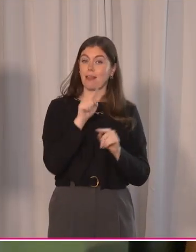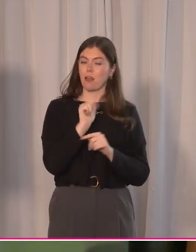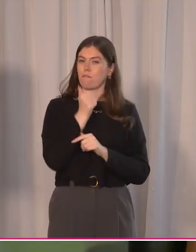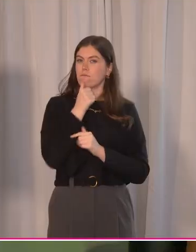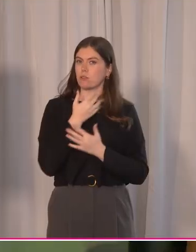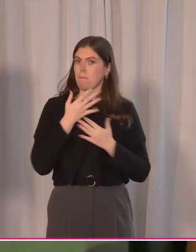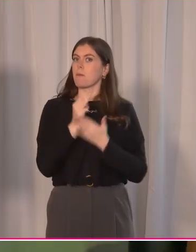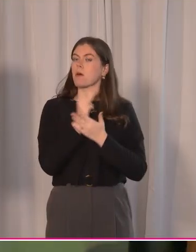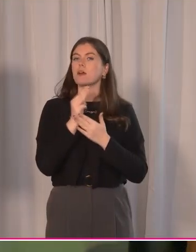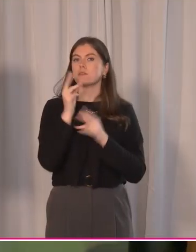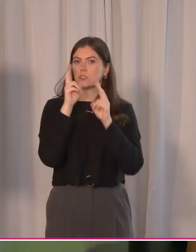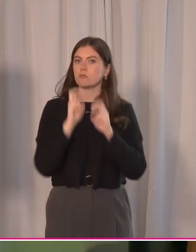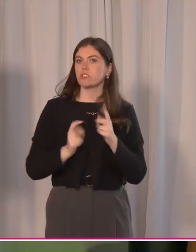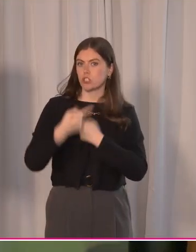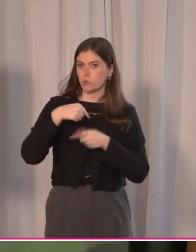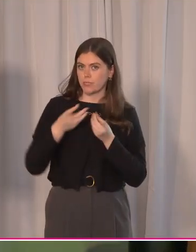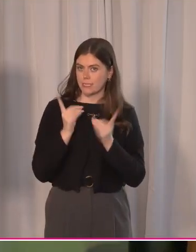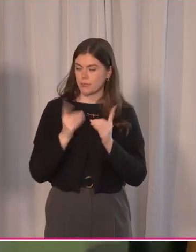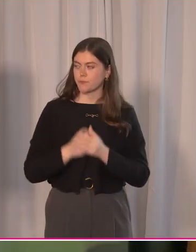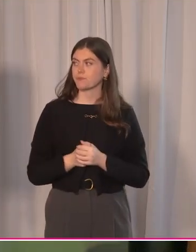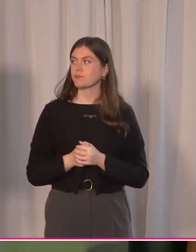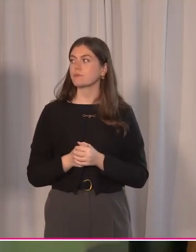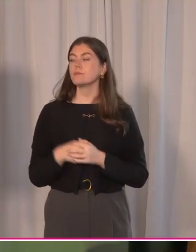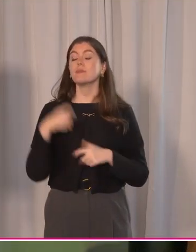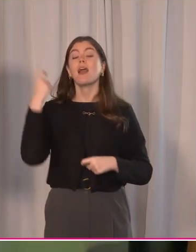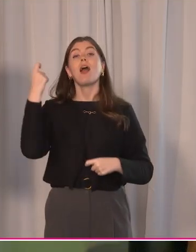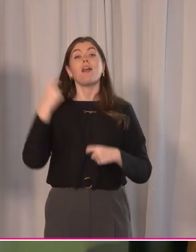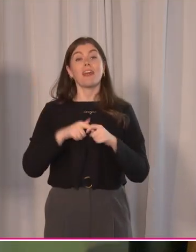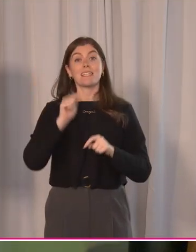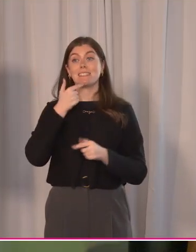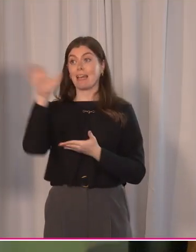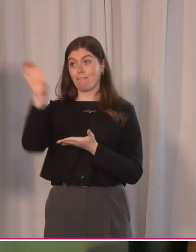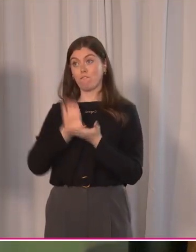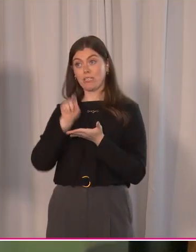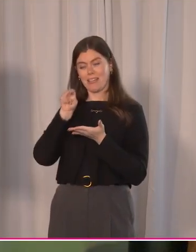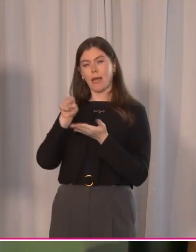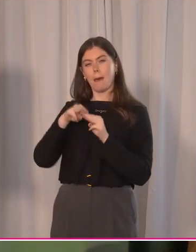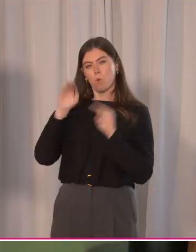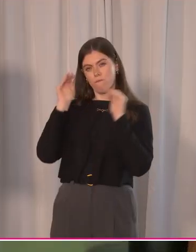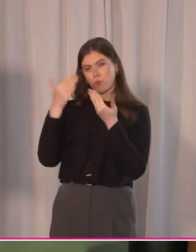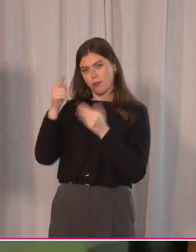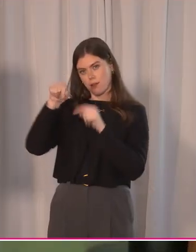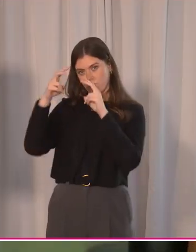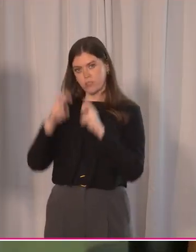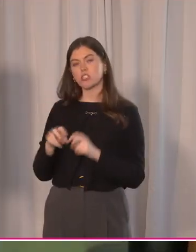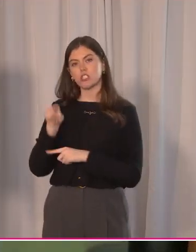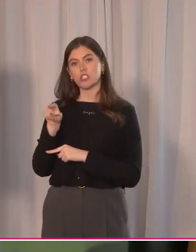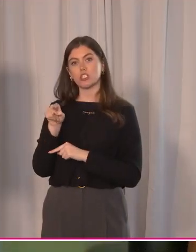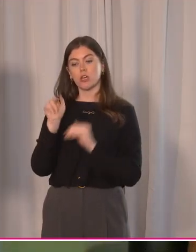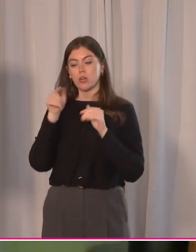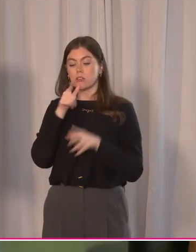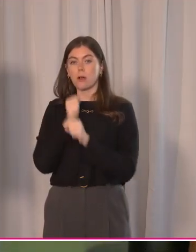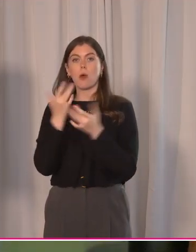study that we did. We then got second funding, and this is more the study that I'm going to talk about now, which was looking